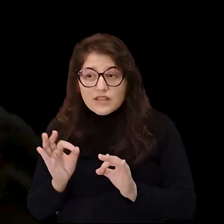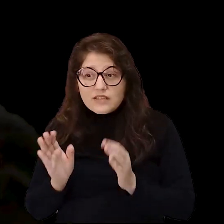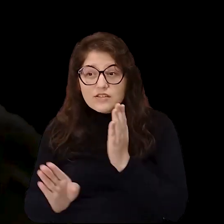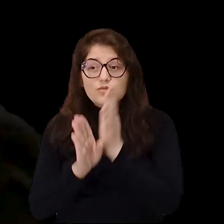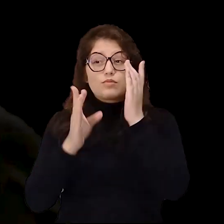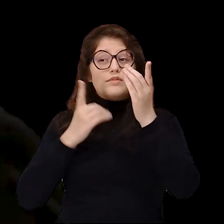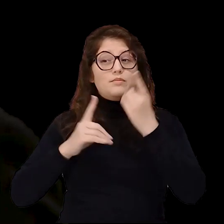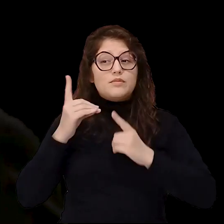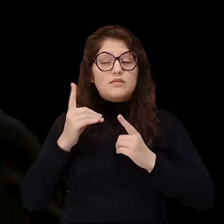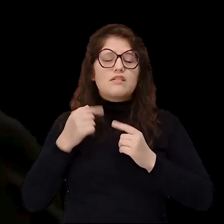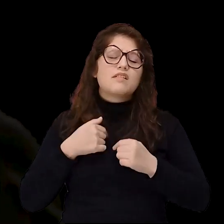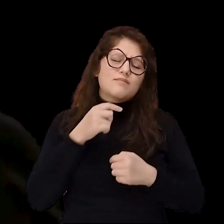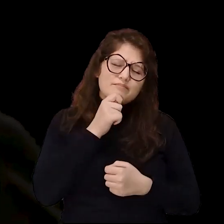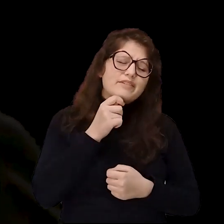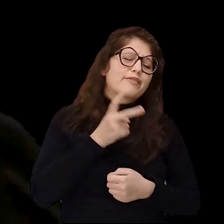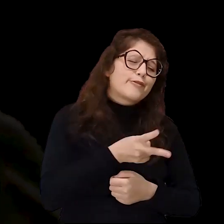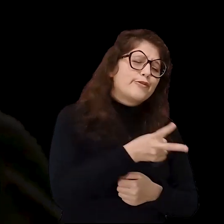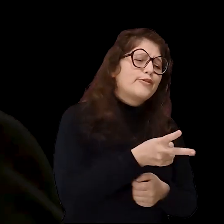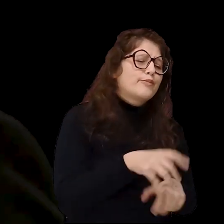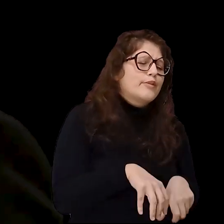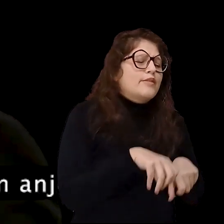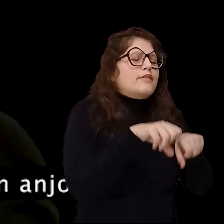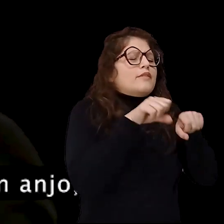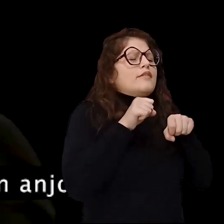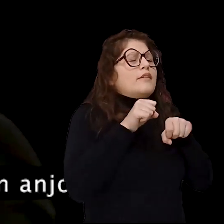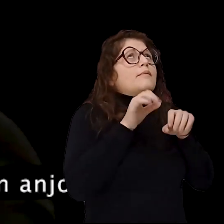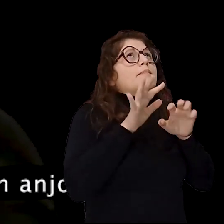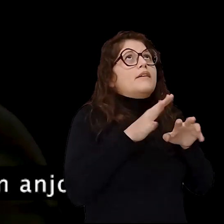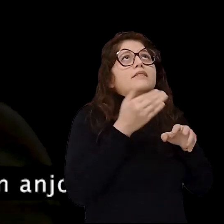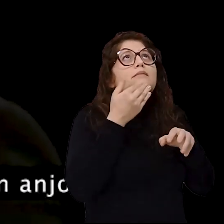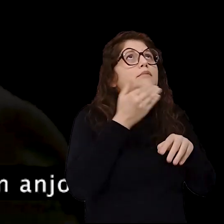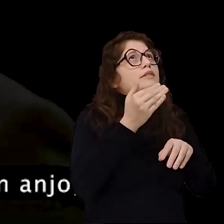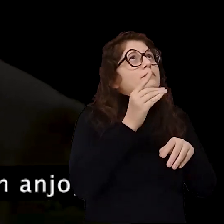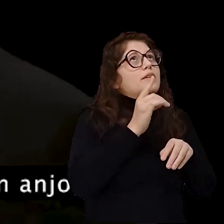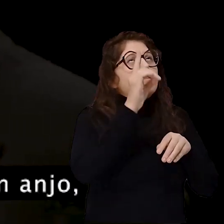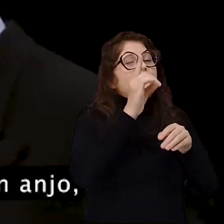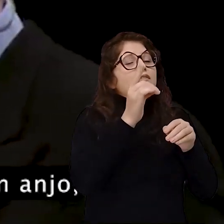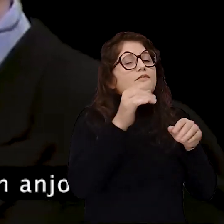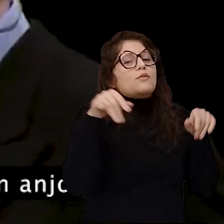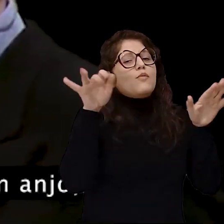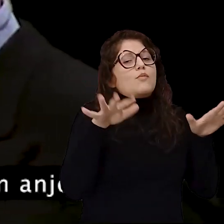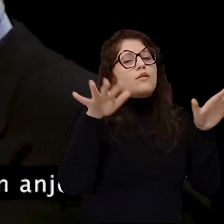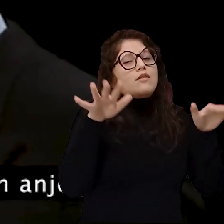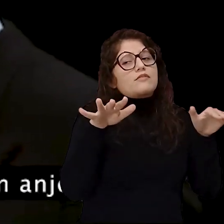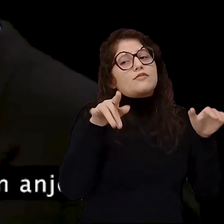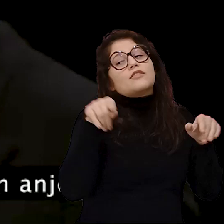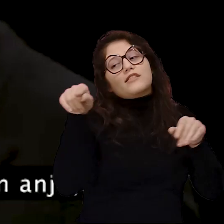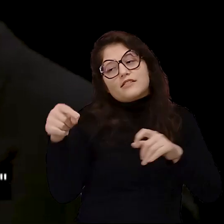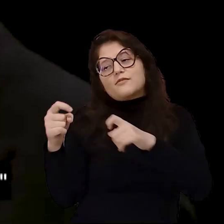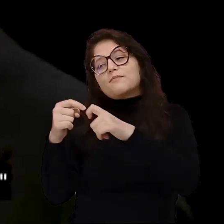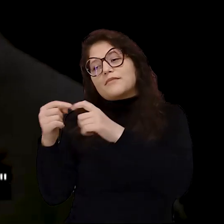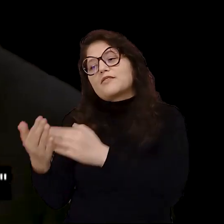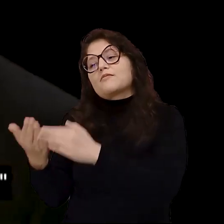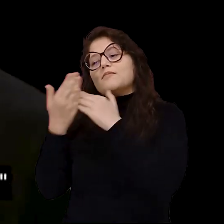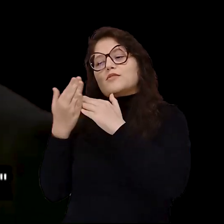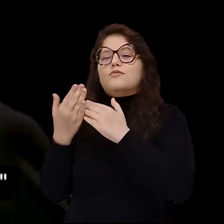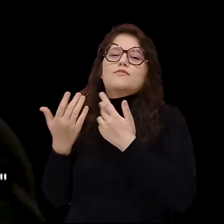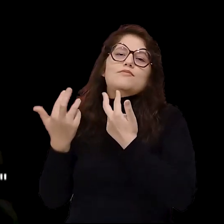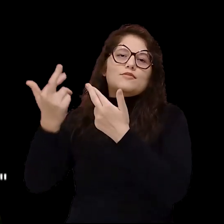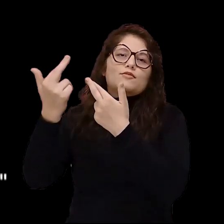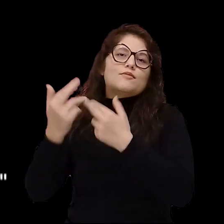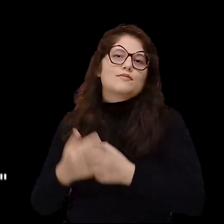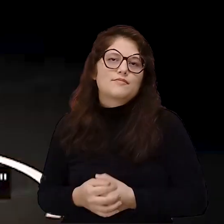head, if I were still alive at all. I asked the Lord to send me an angel, and he heard